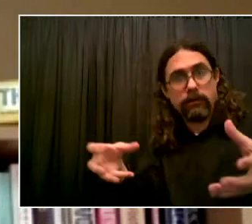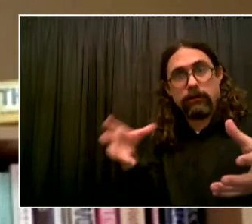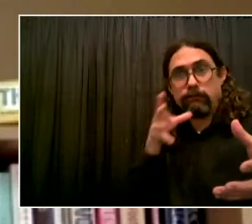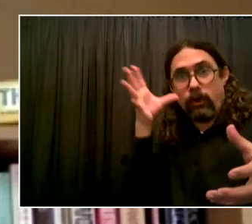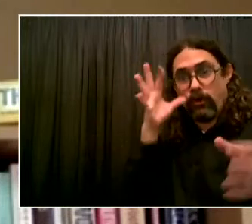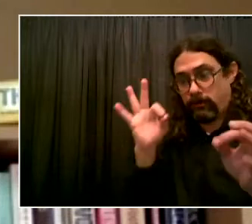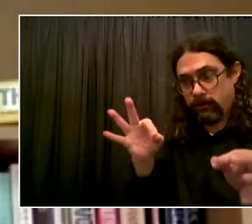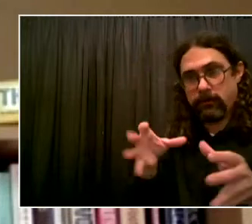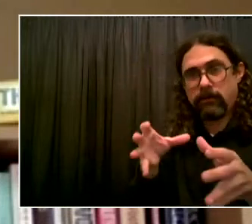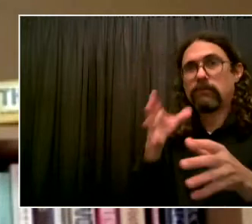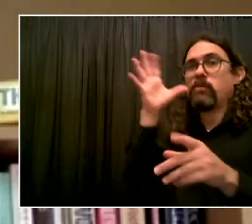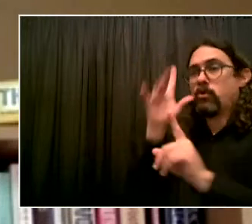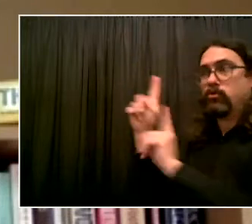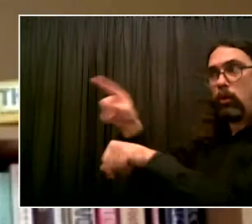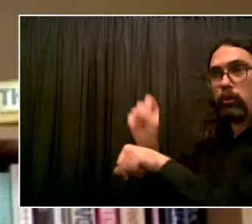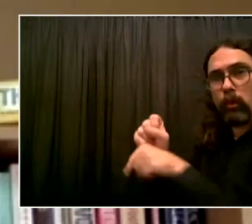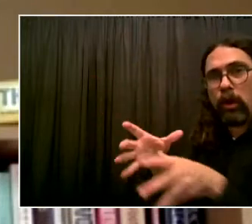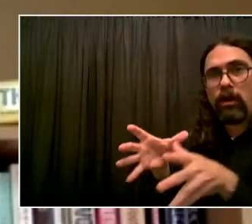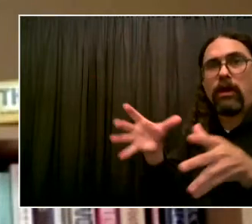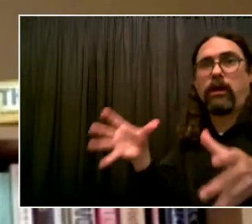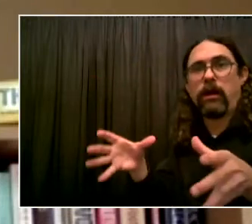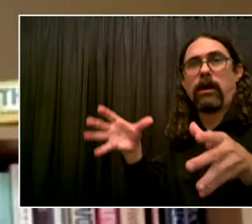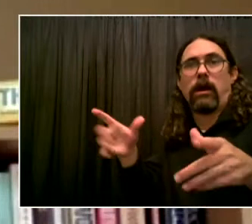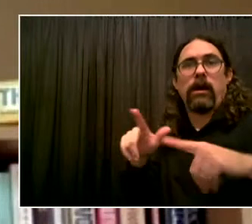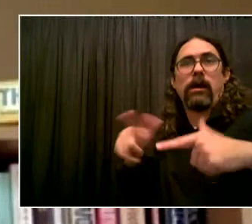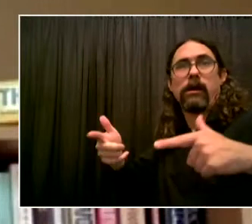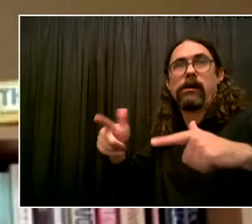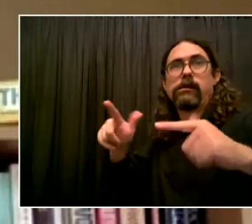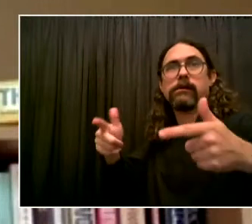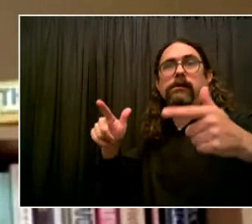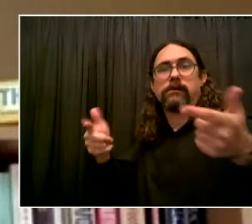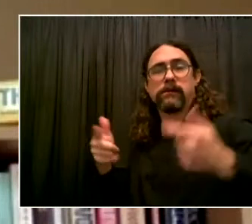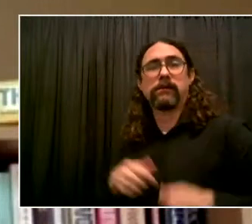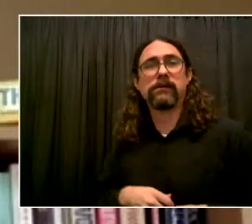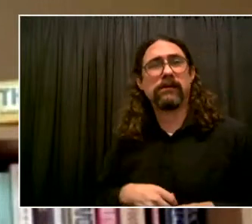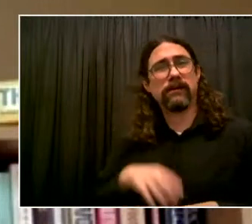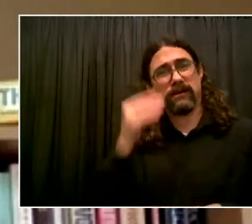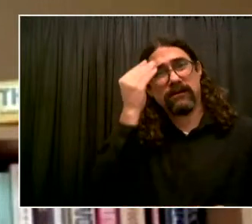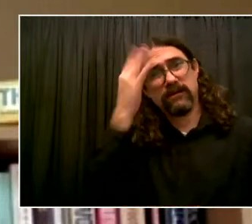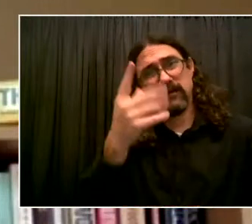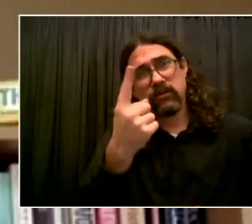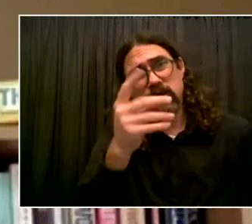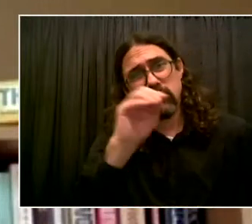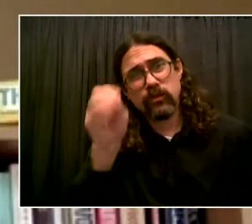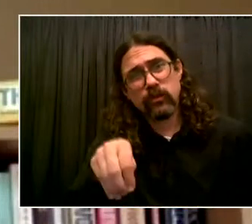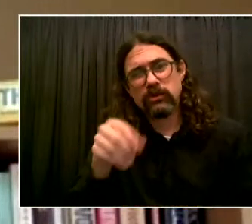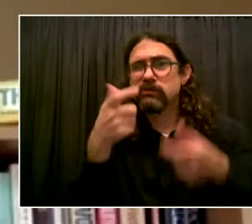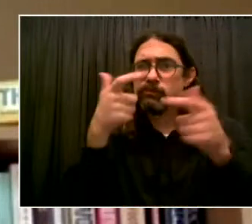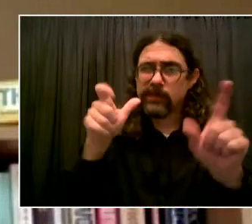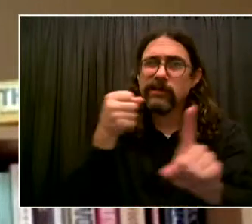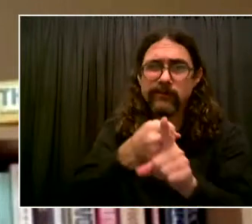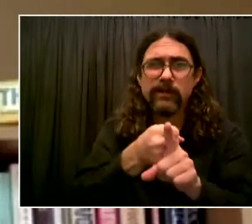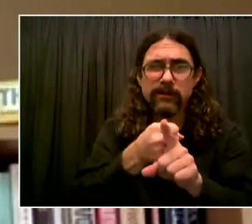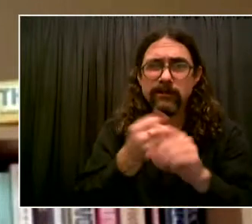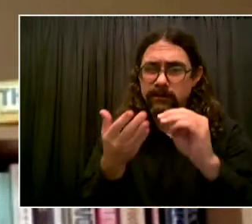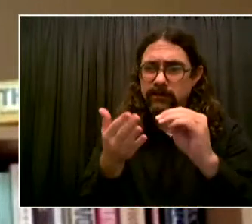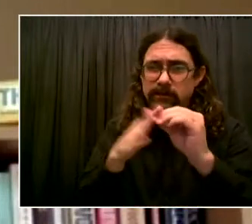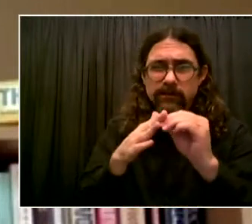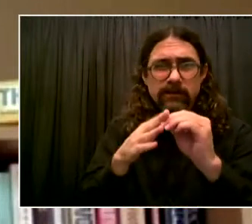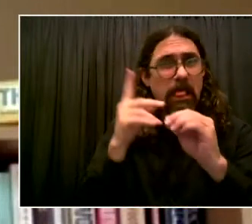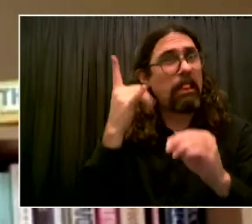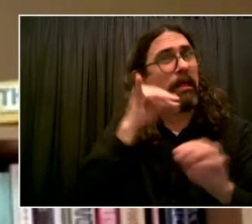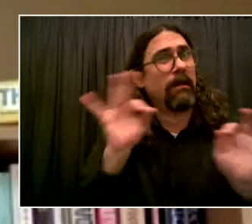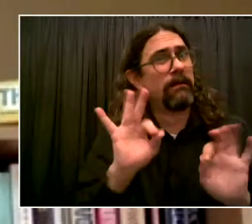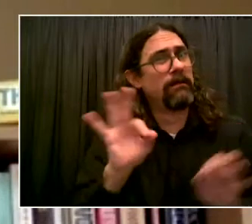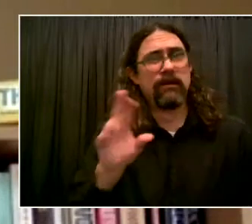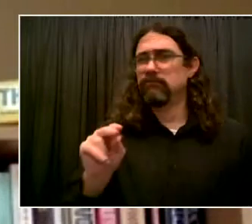that vaccine mandates have made it possible for Broadway to reopen. And now folks are going to see shows and able to get dinner